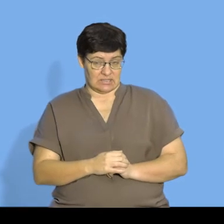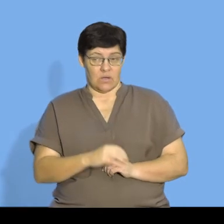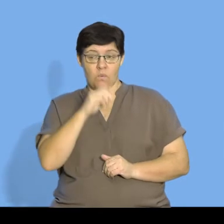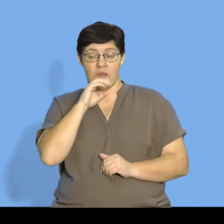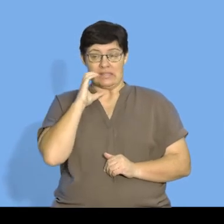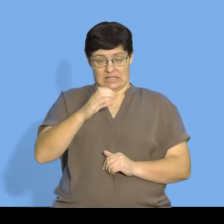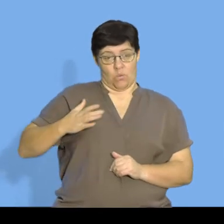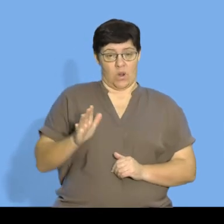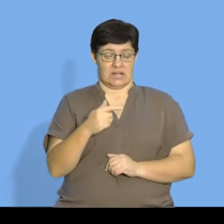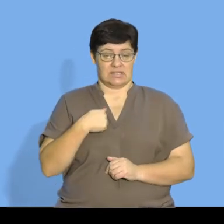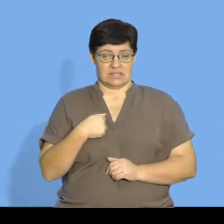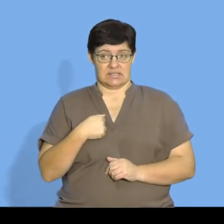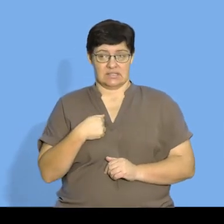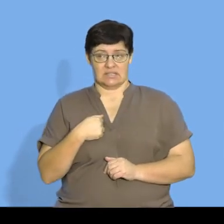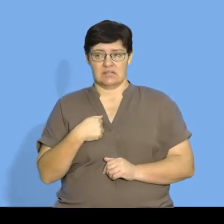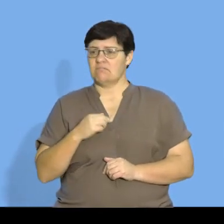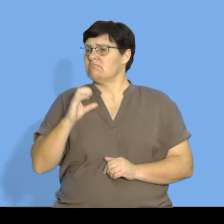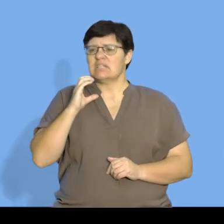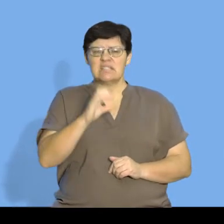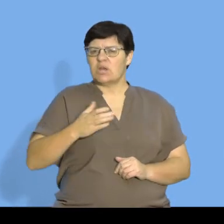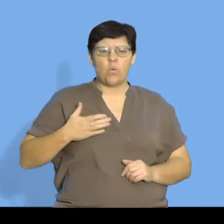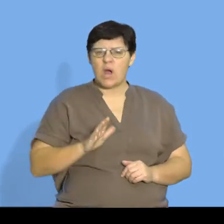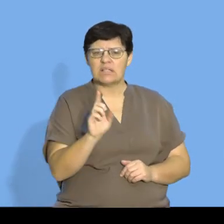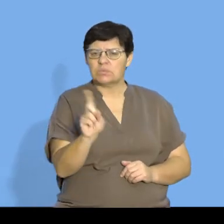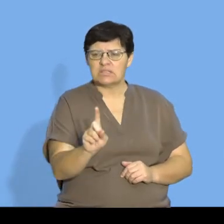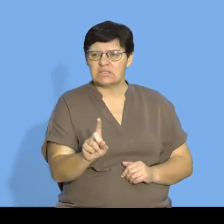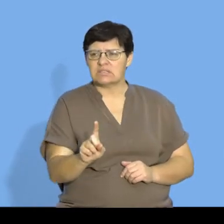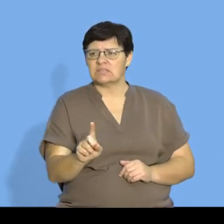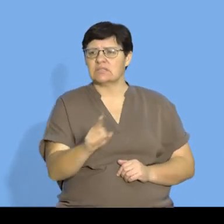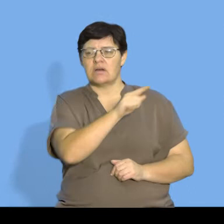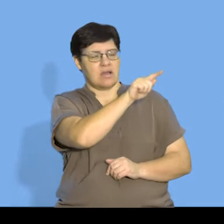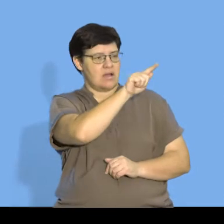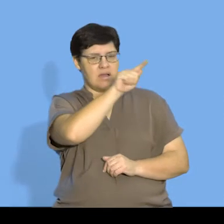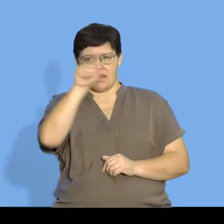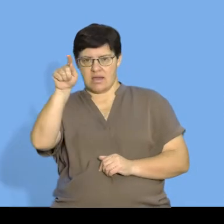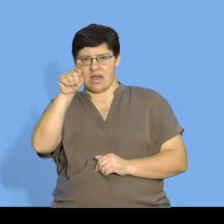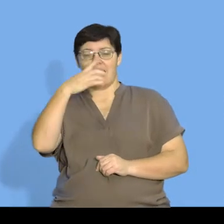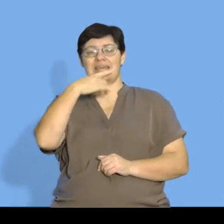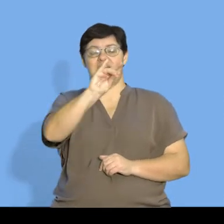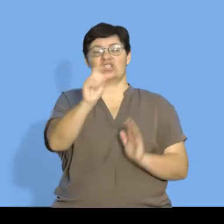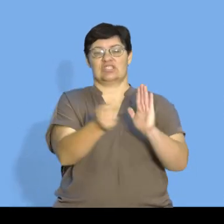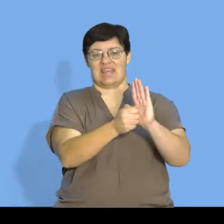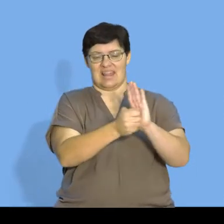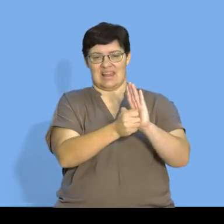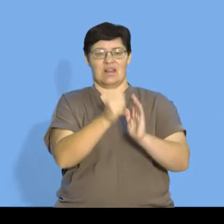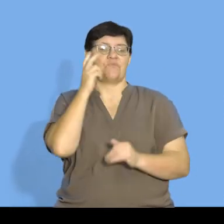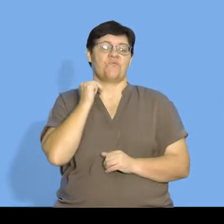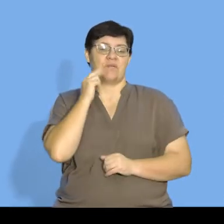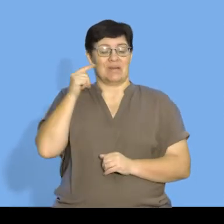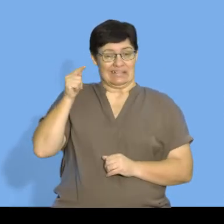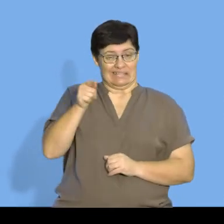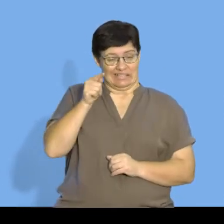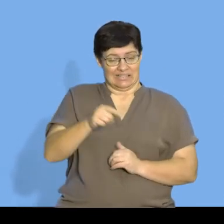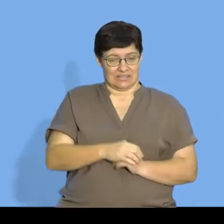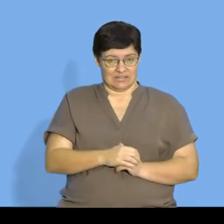C. Let's go back into C. What is it that they wanted in C? They wanted our cash sales for